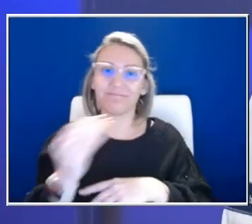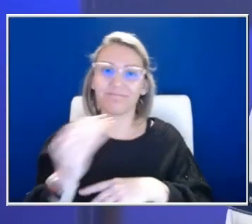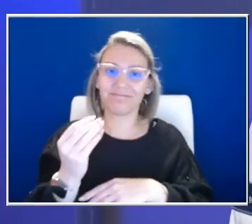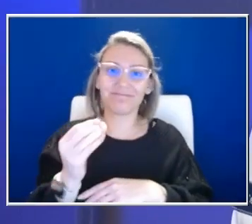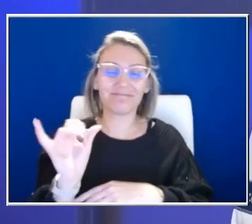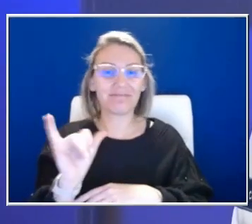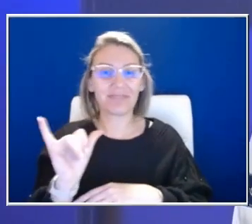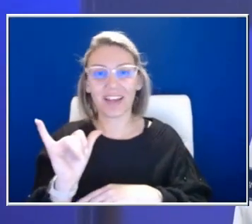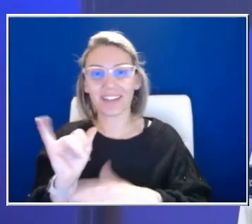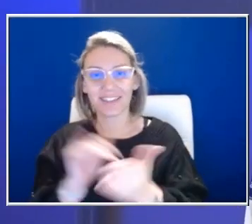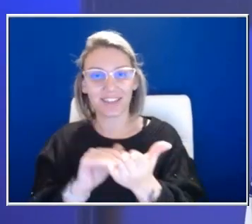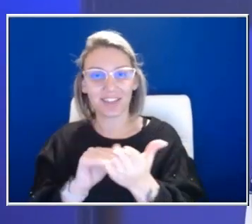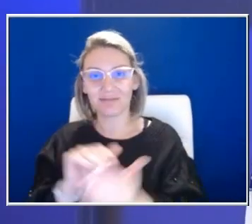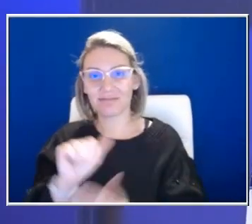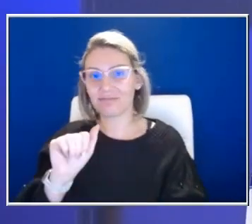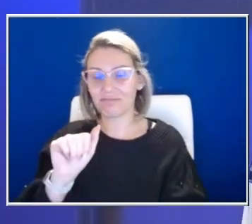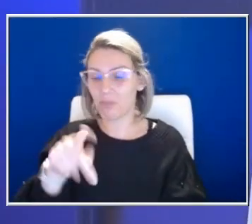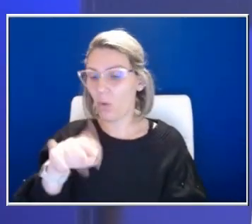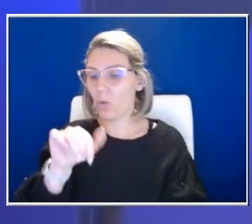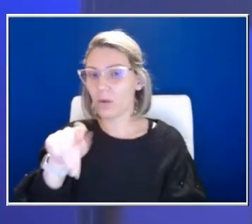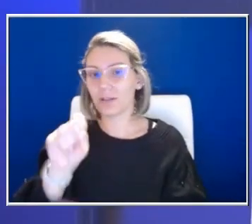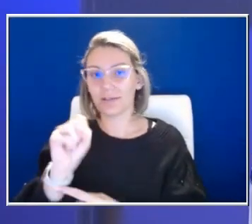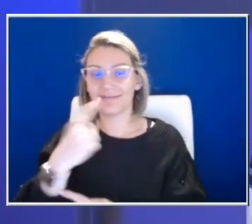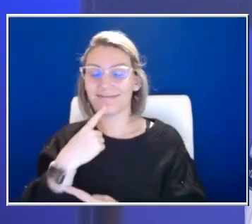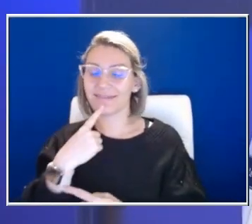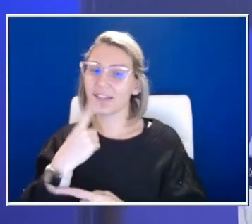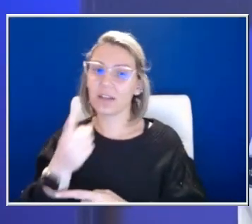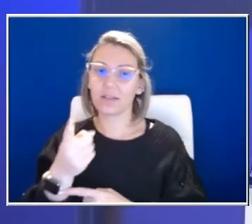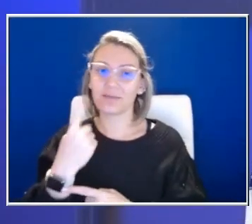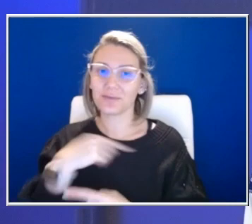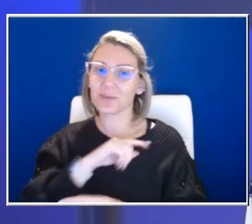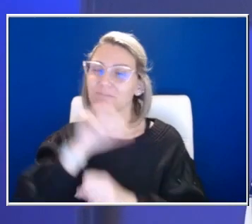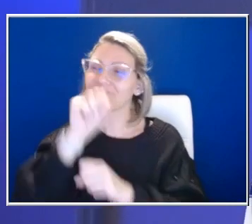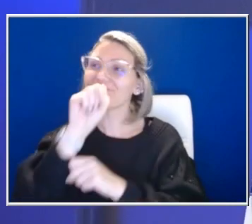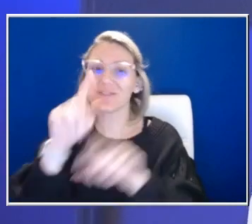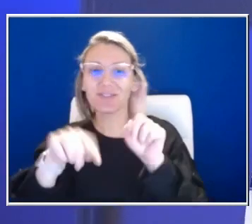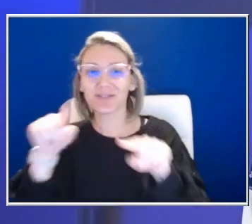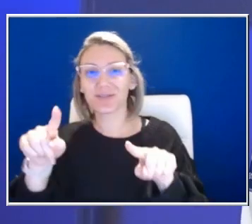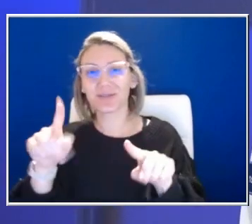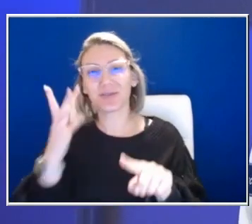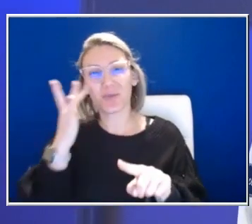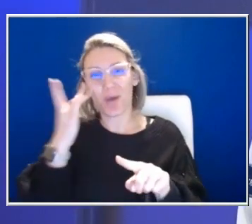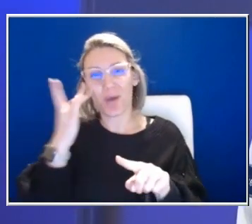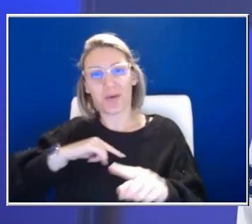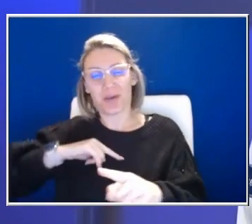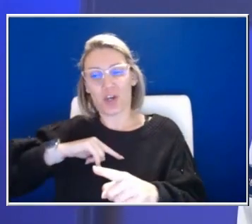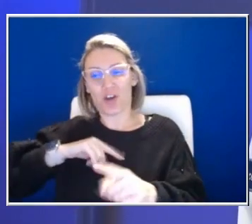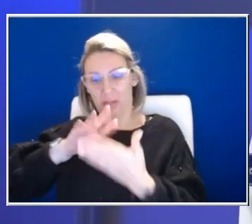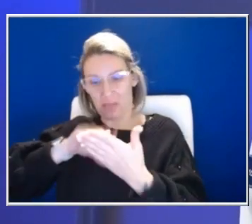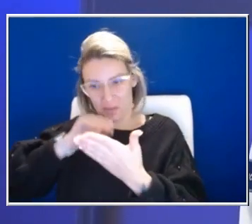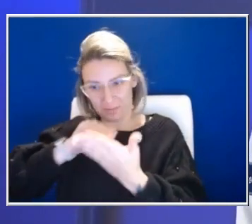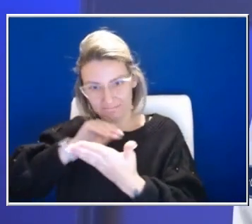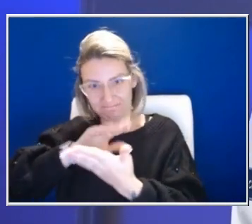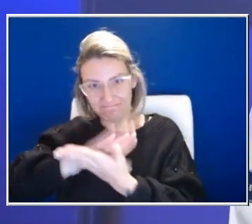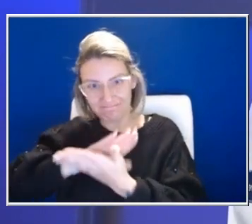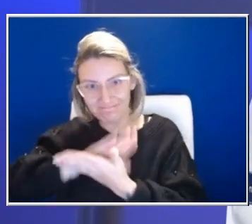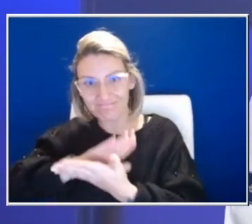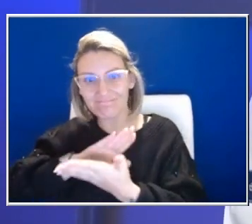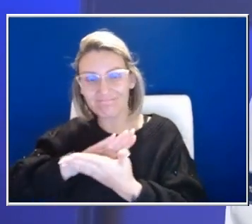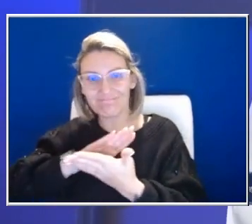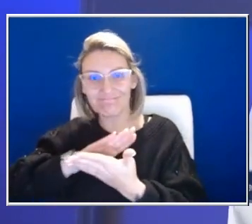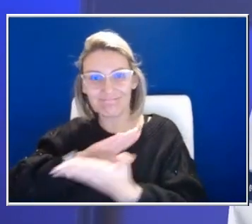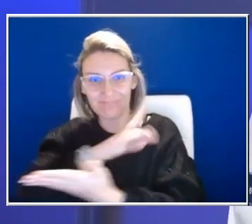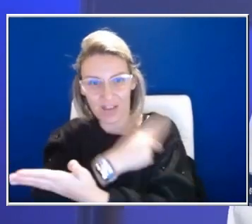Dr. Alcaspools just said, we love the diversity. That's why we're an academic institution. You know, equally,